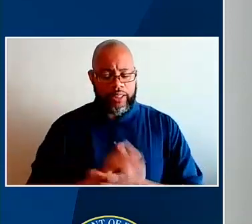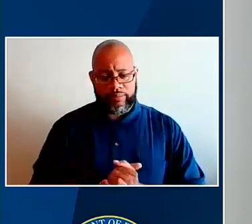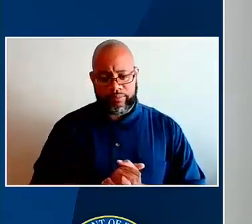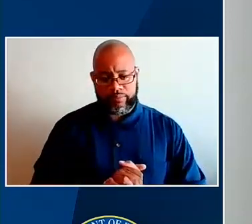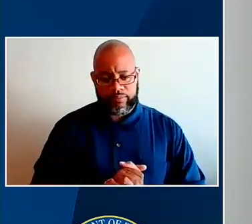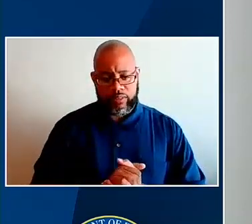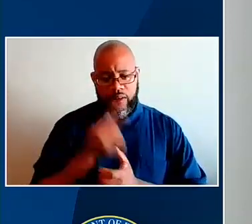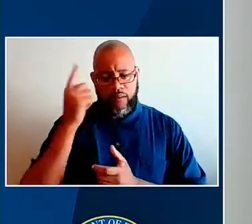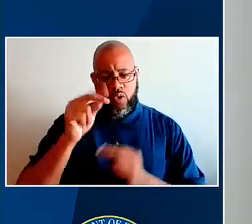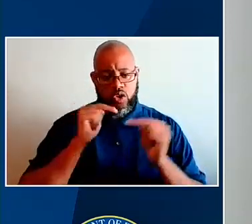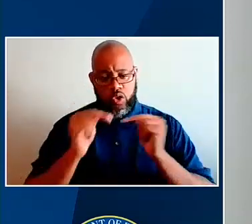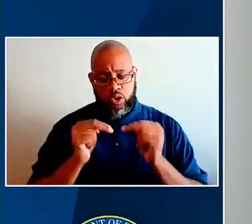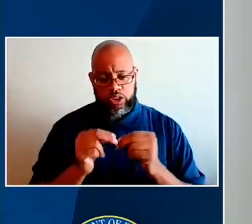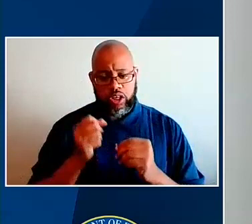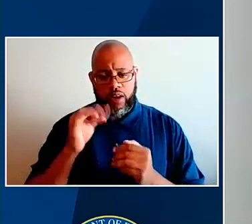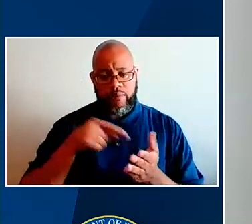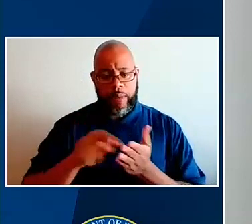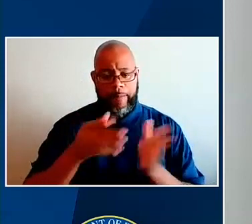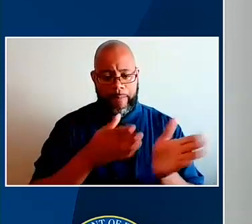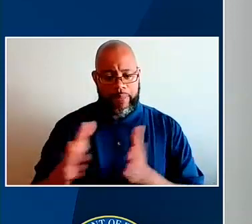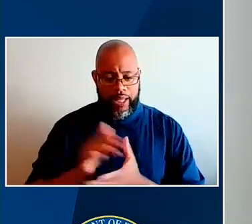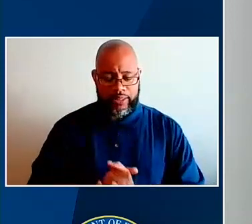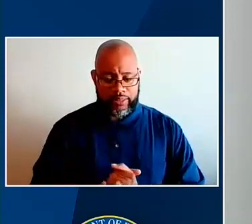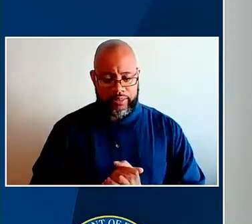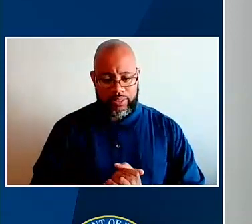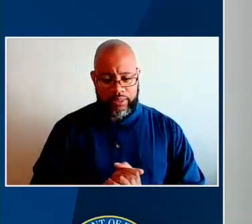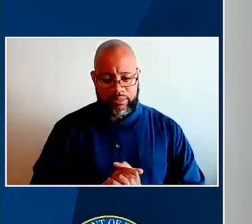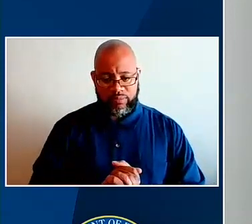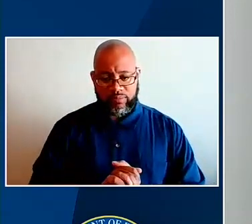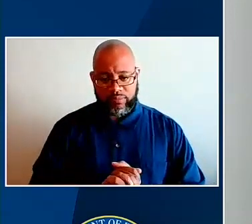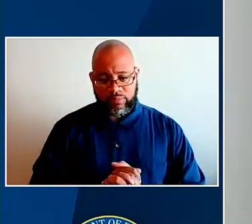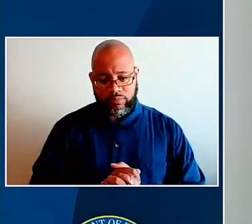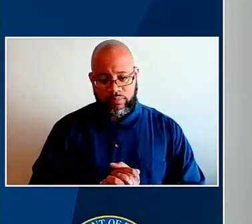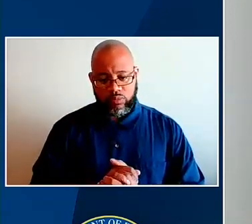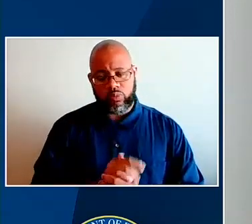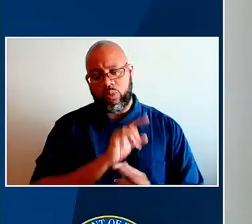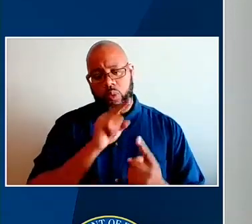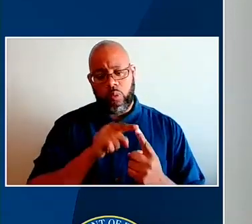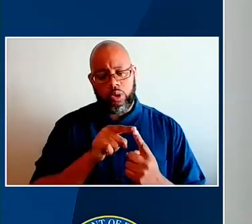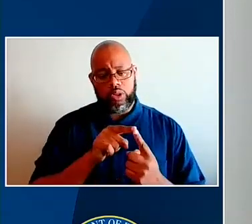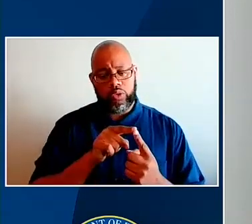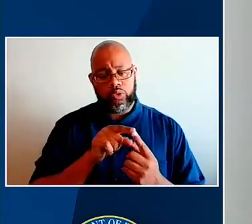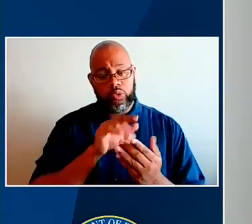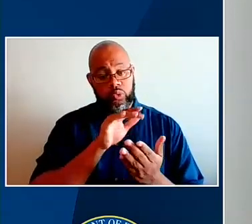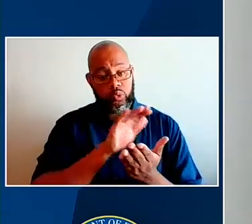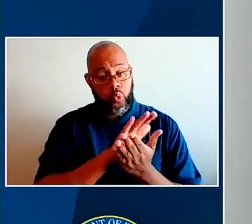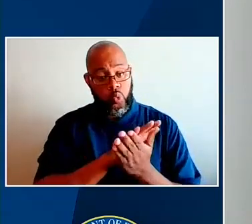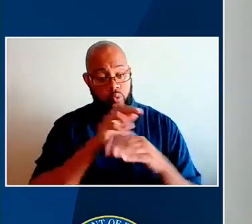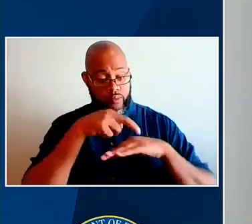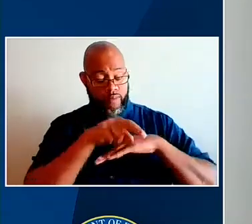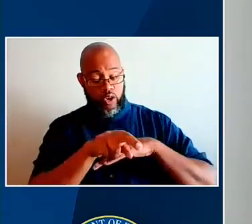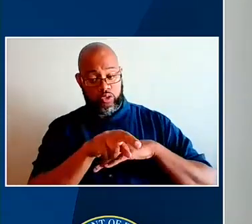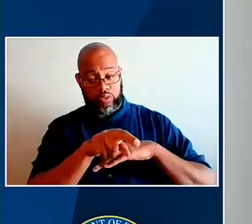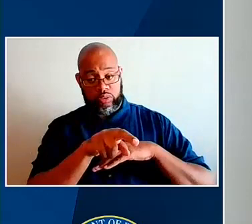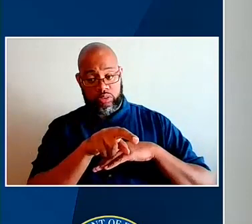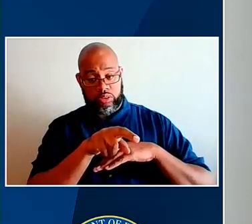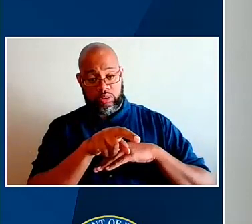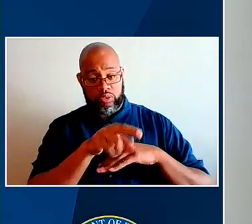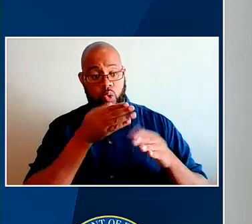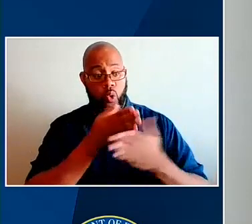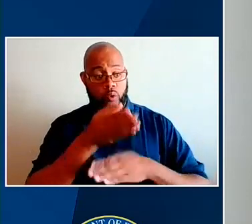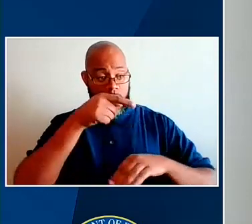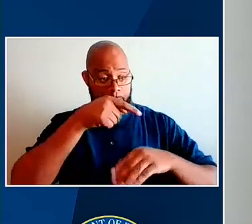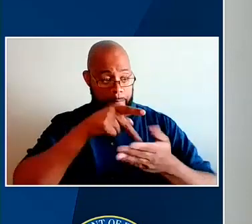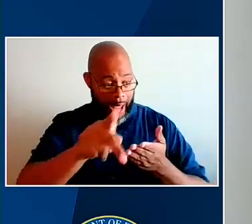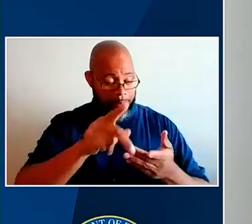for the negotiation of payment plans. So when a school refers an overpayment